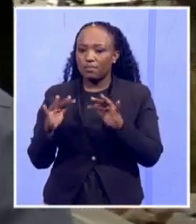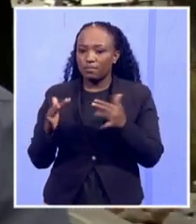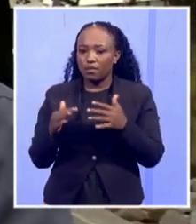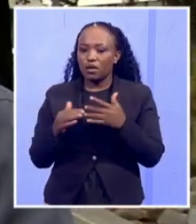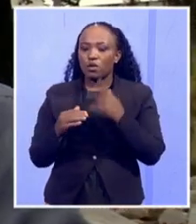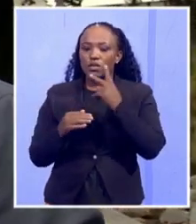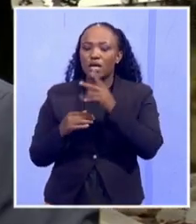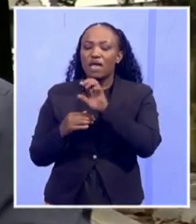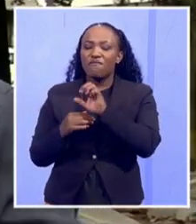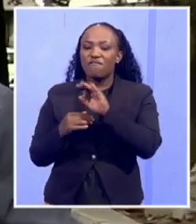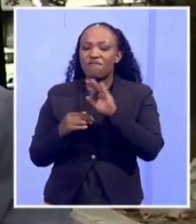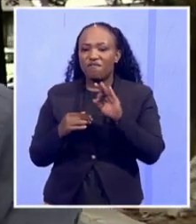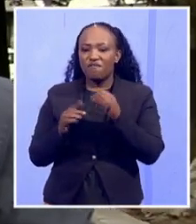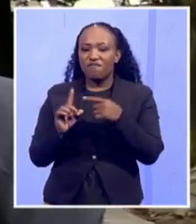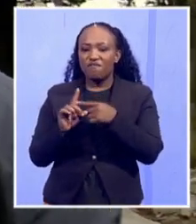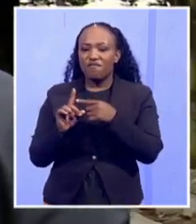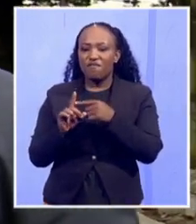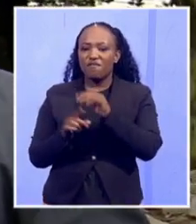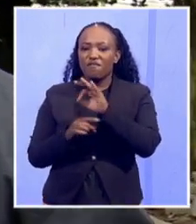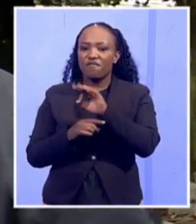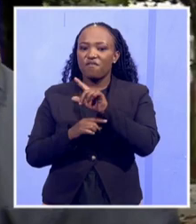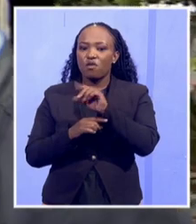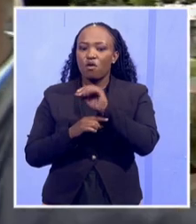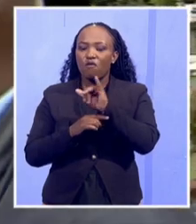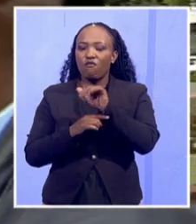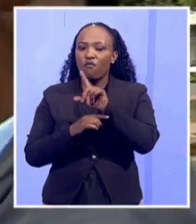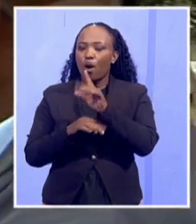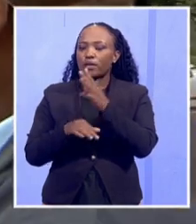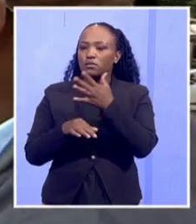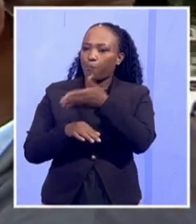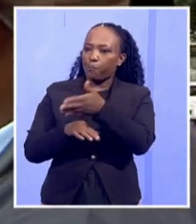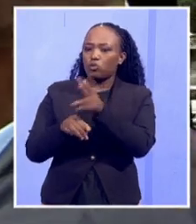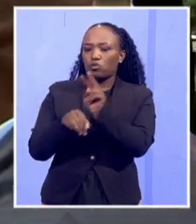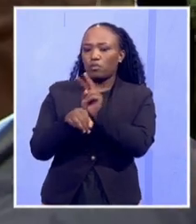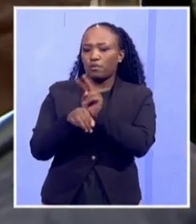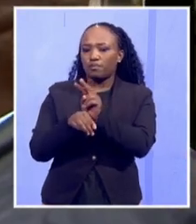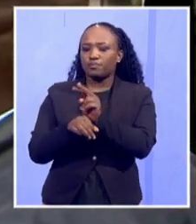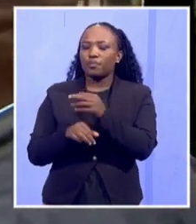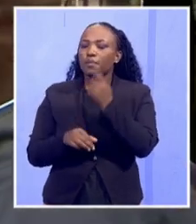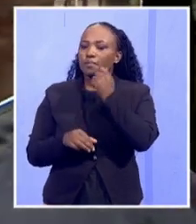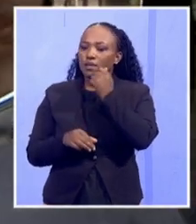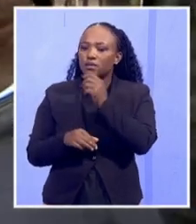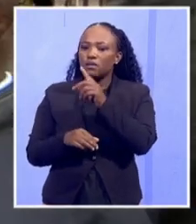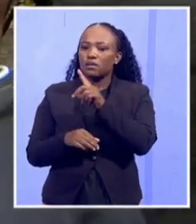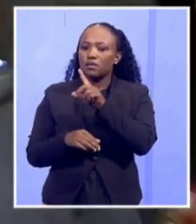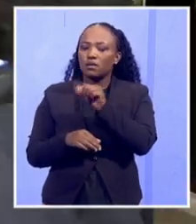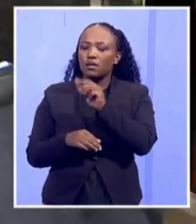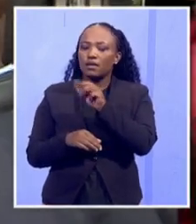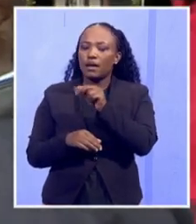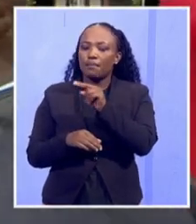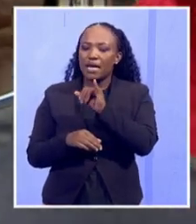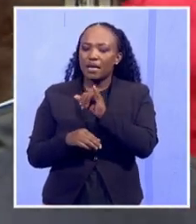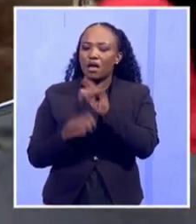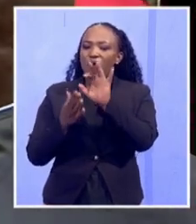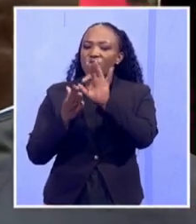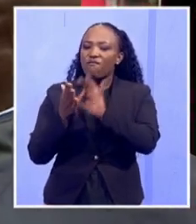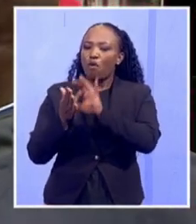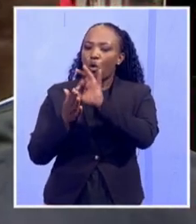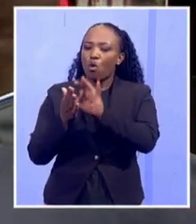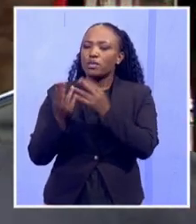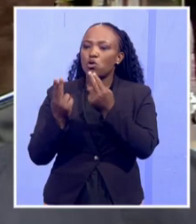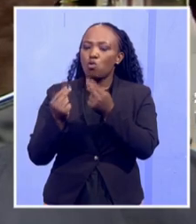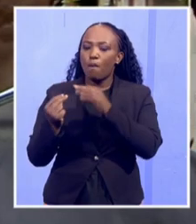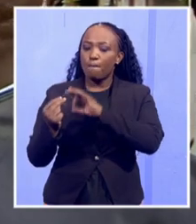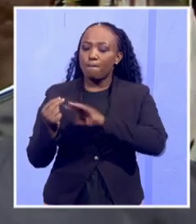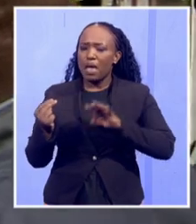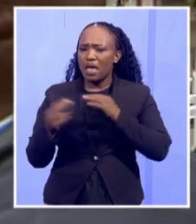EFF deputy president Floyd Chivambu, who has come to oversee this process. Mr. Dlamini, just the process of the vote of a new mayor here today,